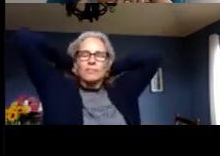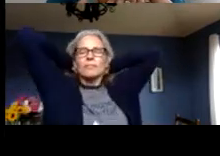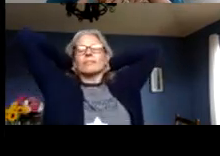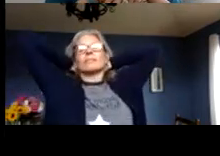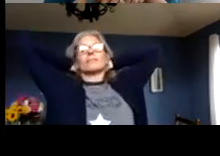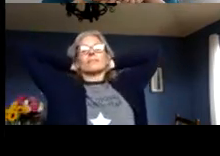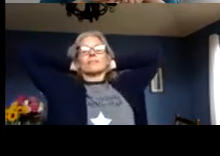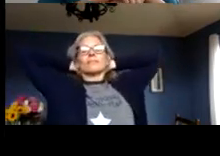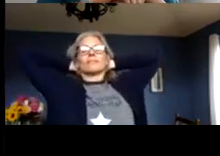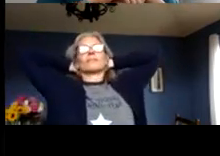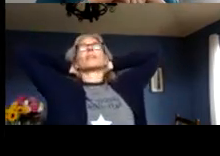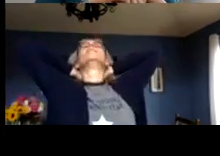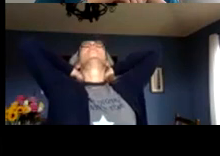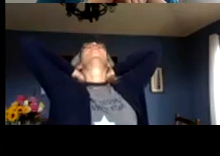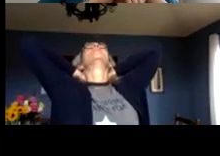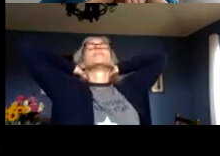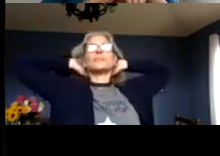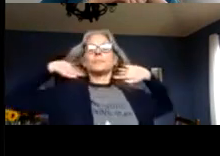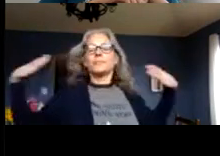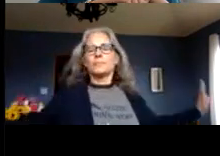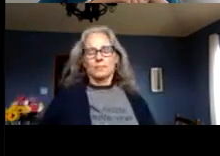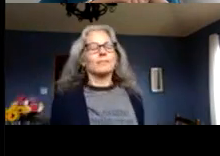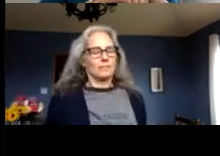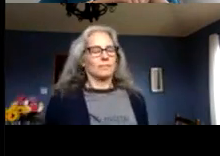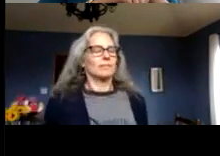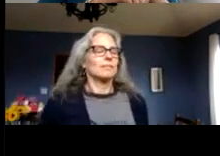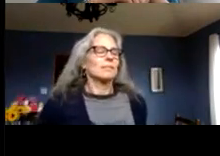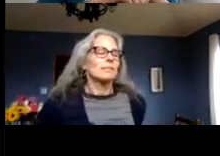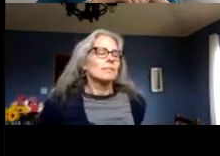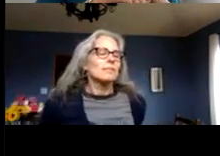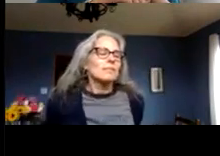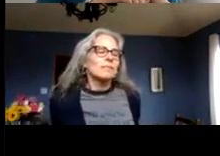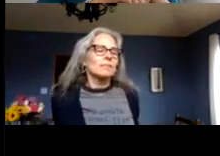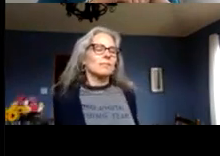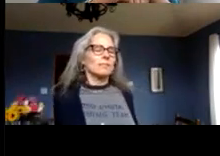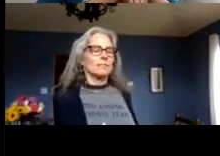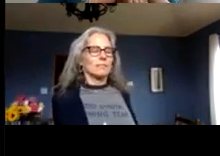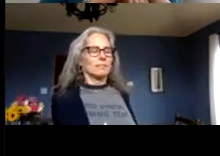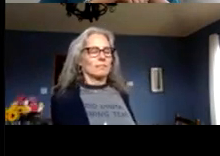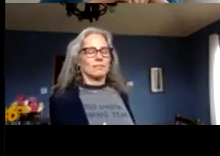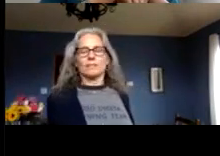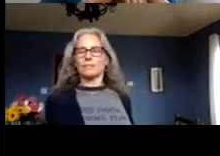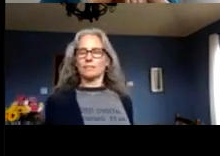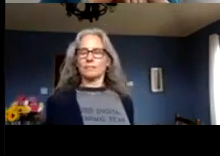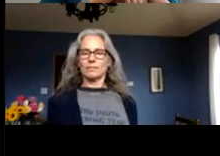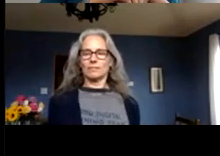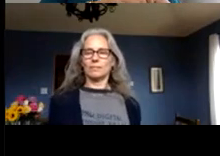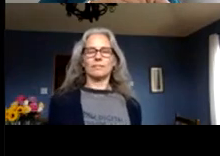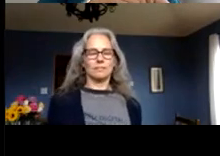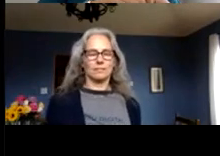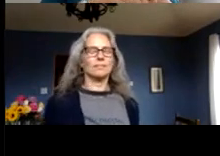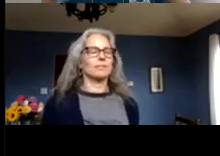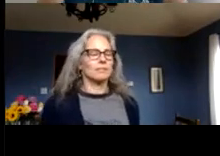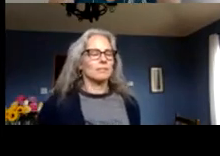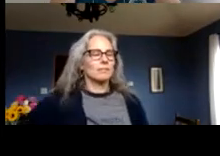members. You can share your screen. We'll help you do things in classroom. We have people come with like a how-to type of questions. We also have